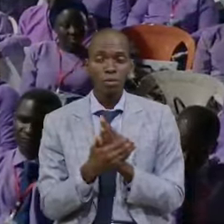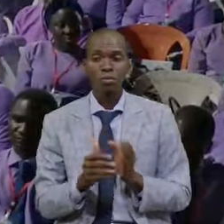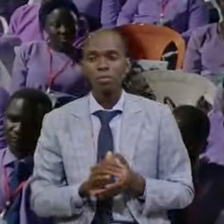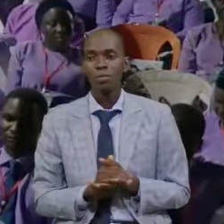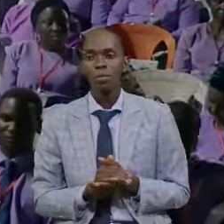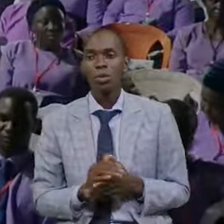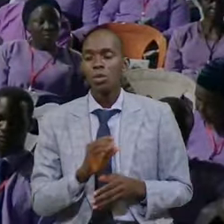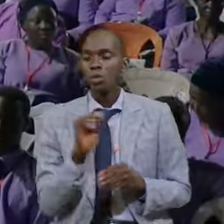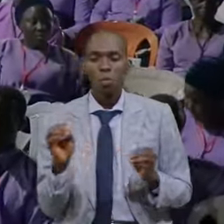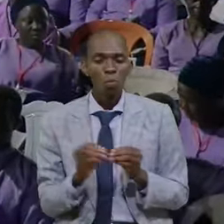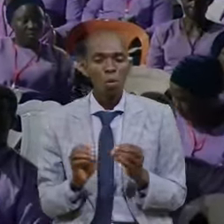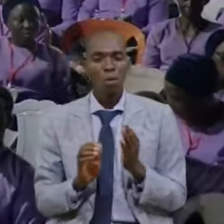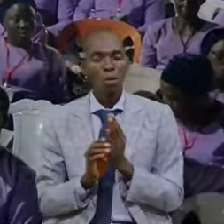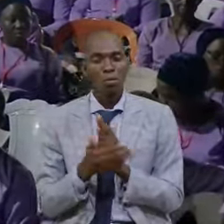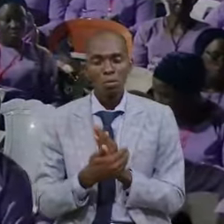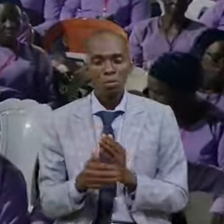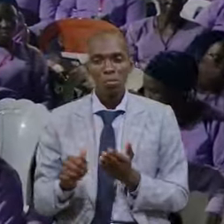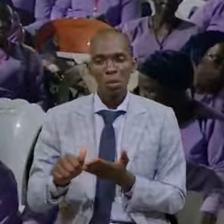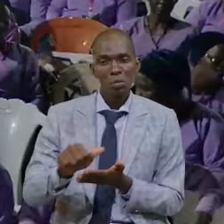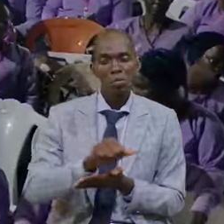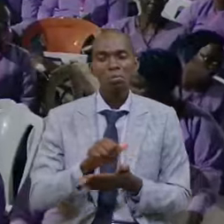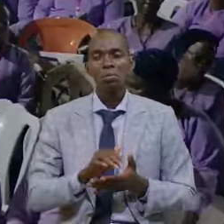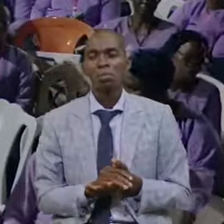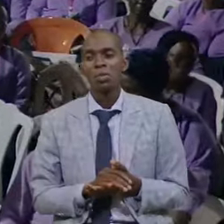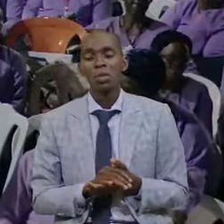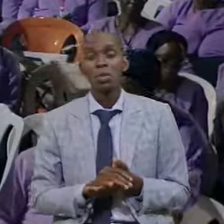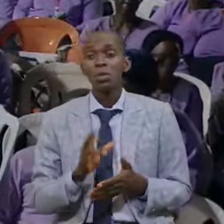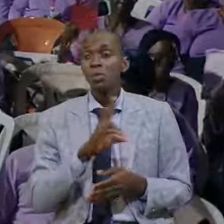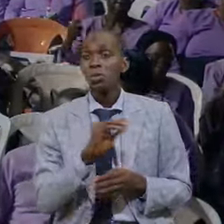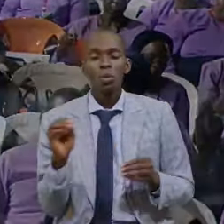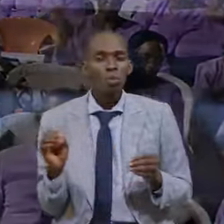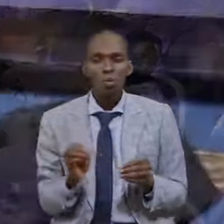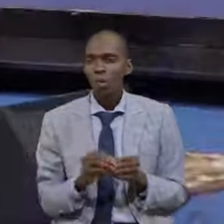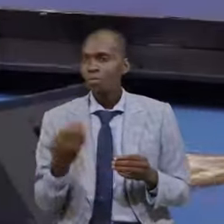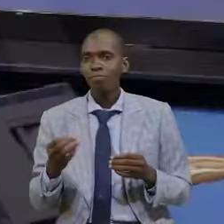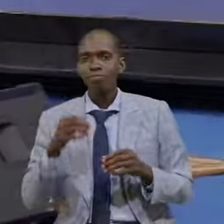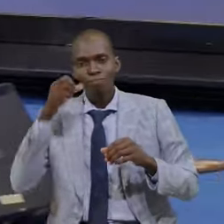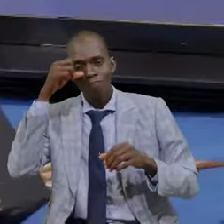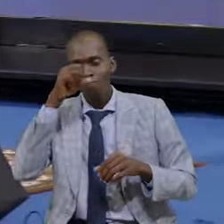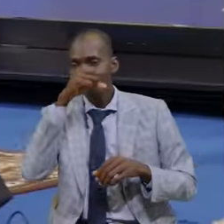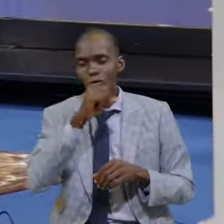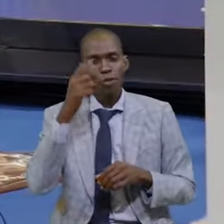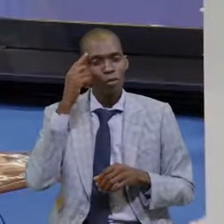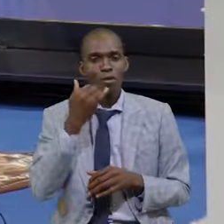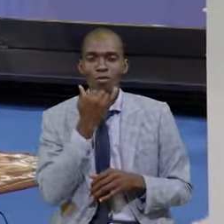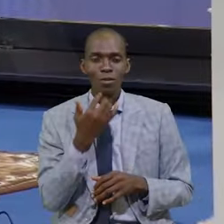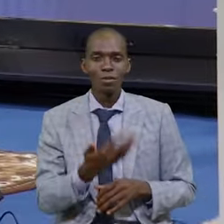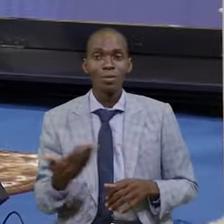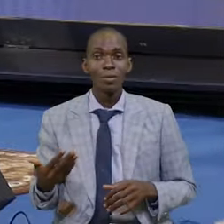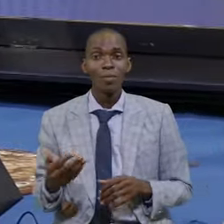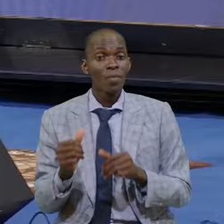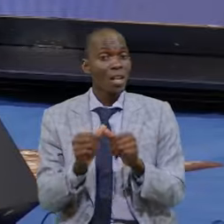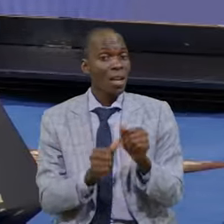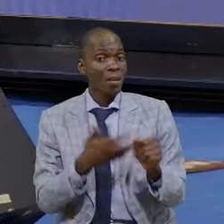more adultery. No more lasciviousness. Everything that the